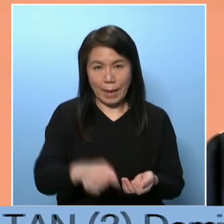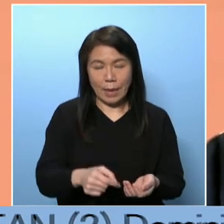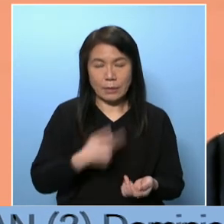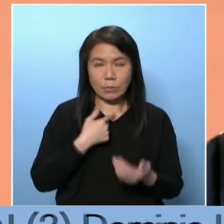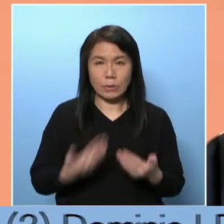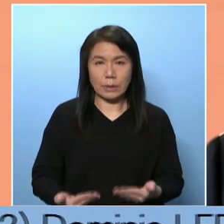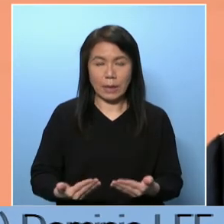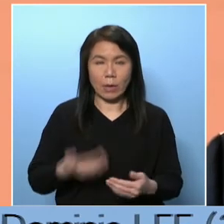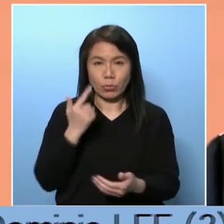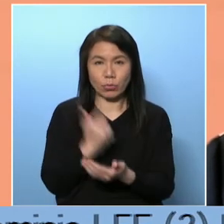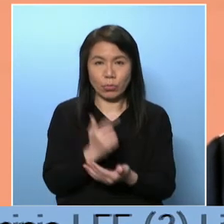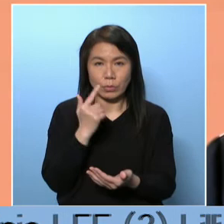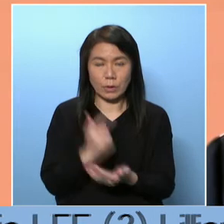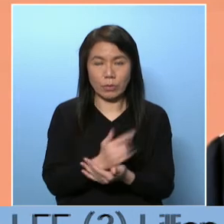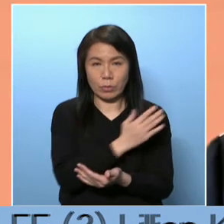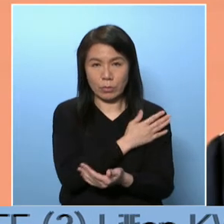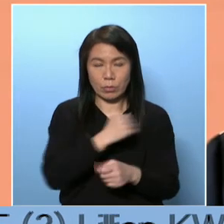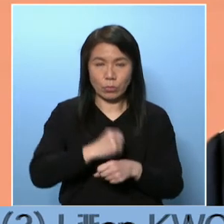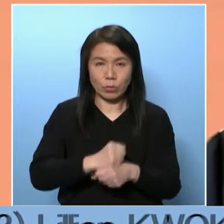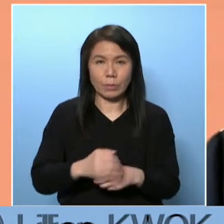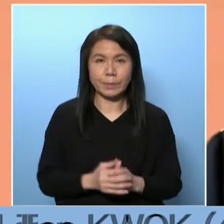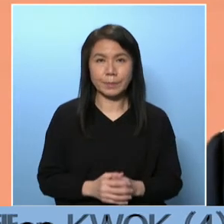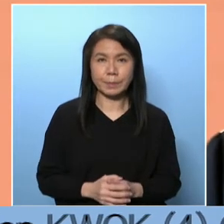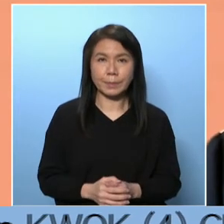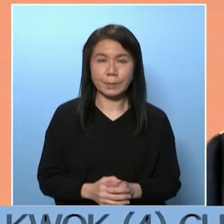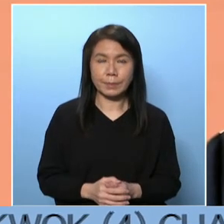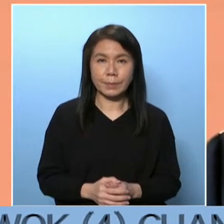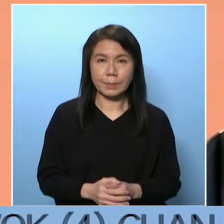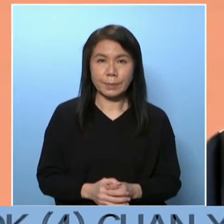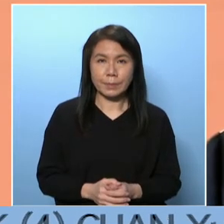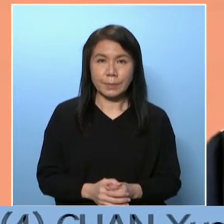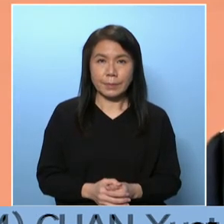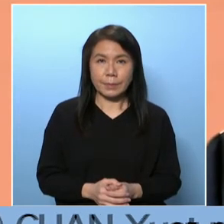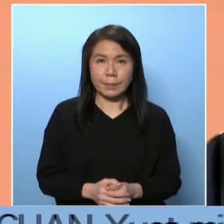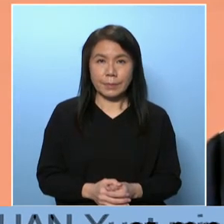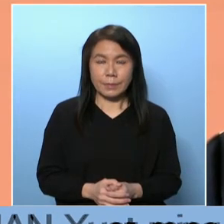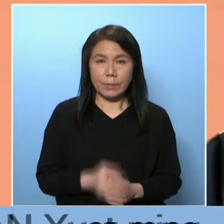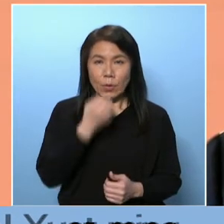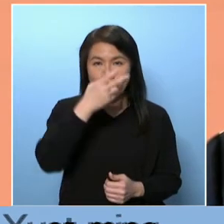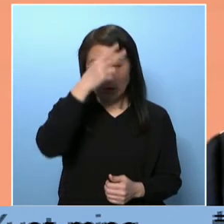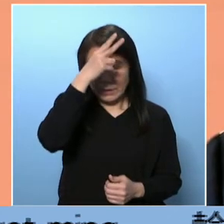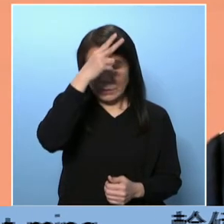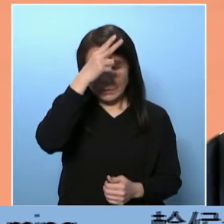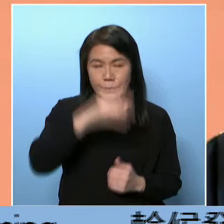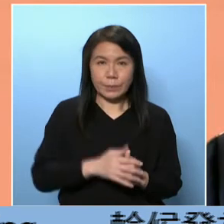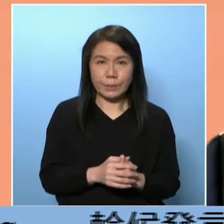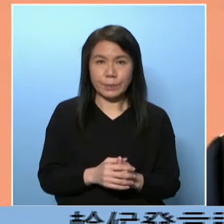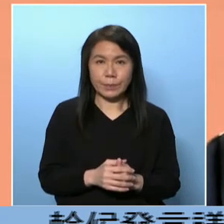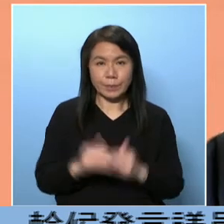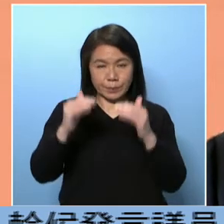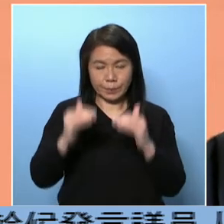principal responsibility, and the top priority will be to stabilize the situation. In other words, the SAR